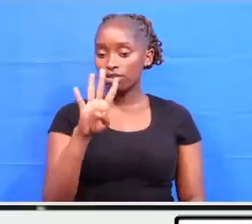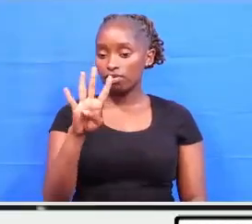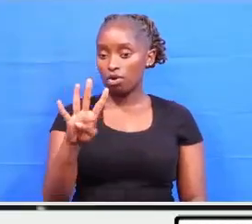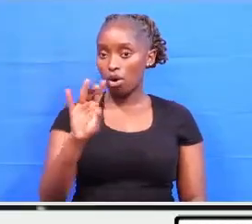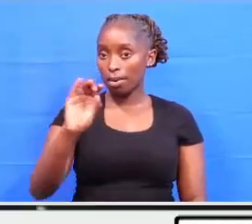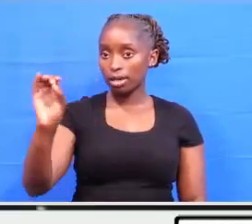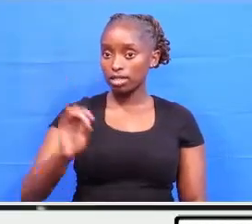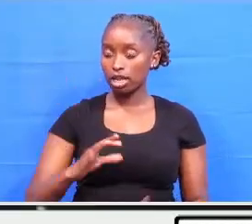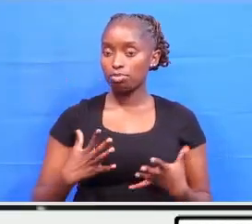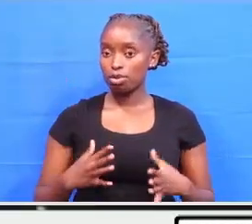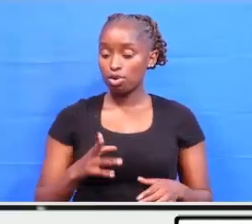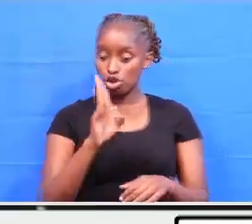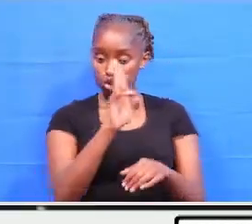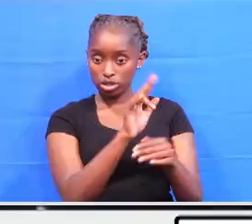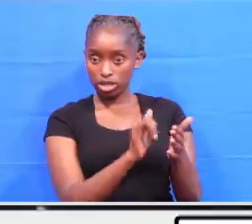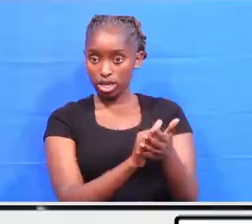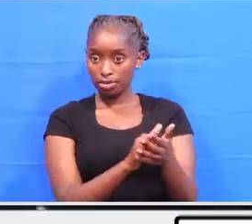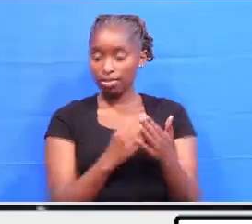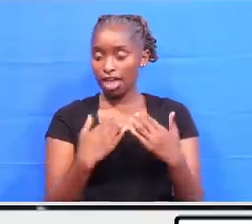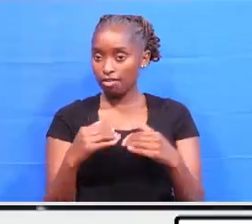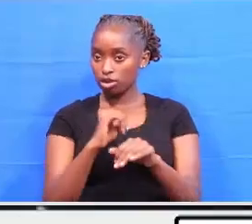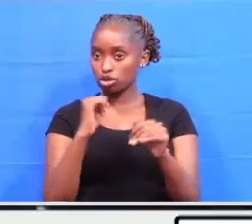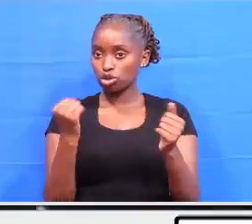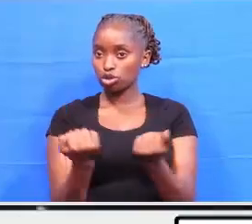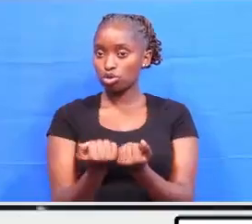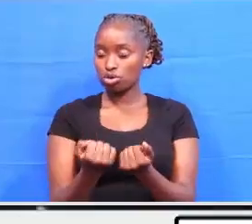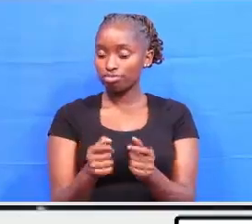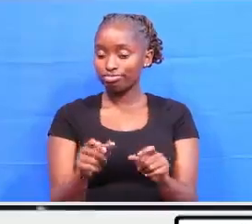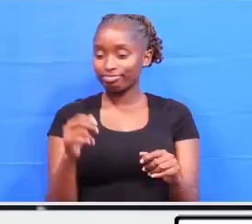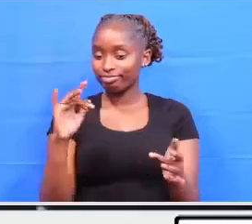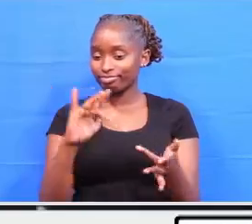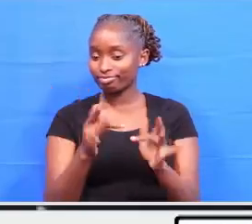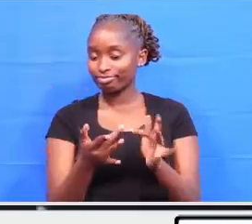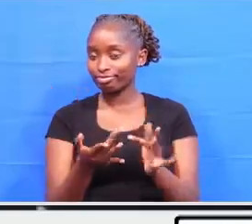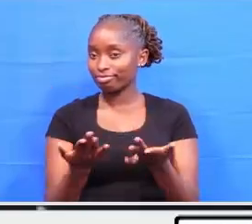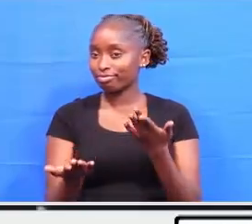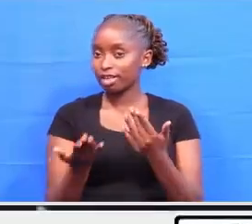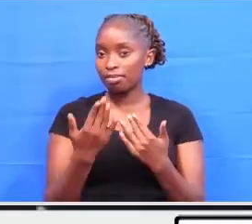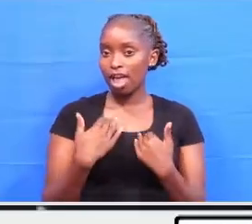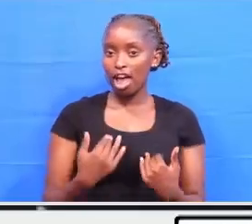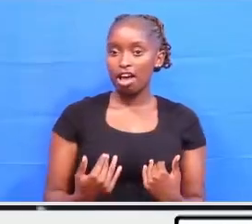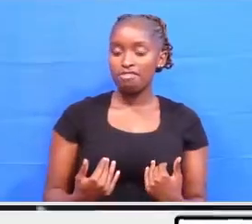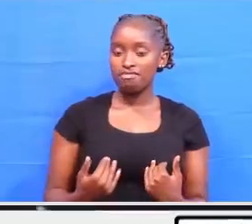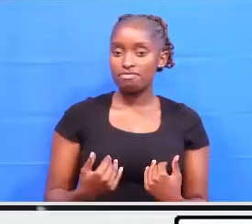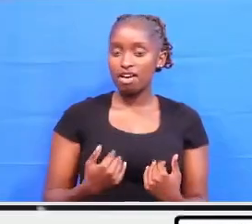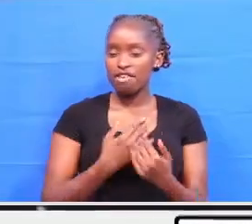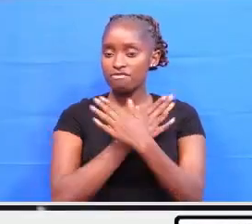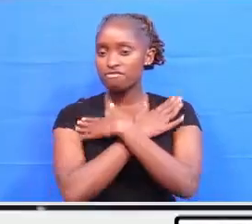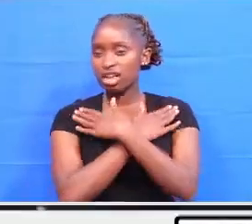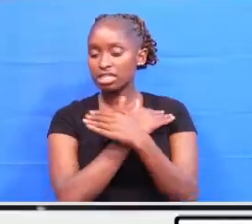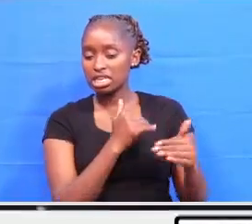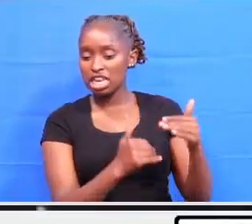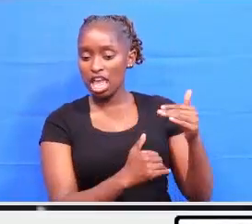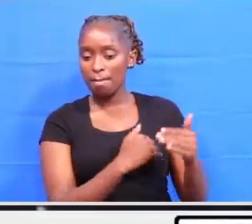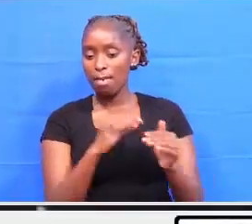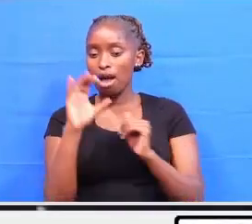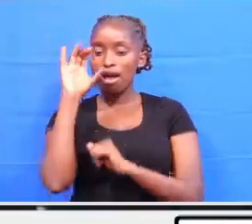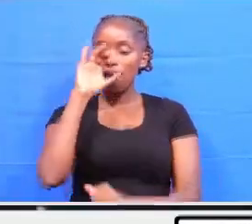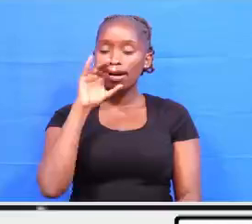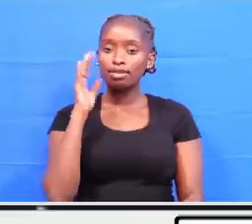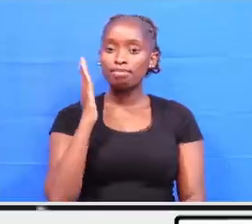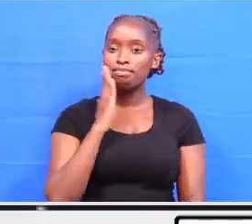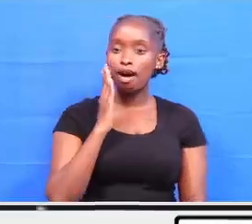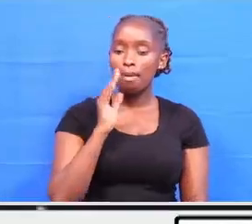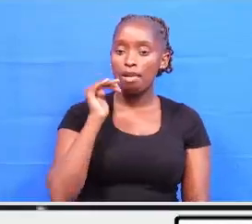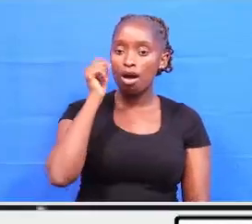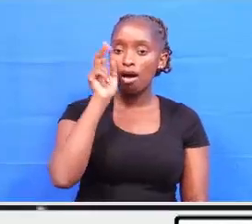this. We have social network, that is your friends, you know, your neighbors, your cousins, your mother, your uncle.